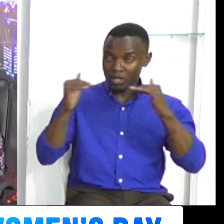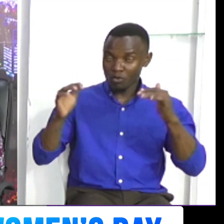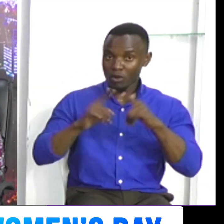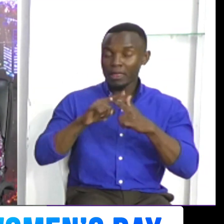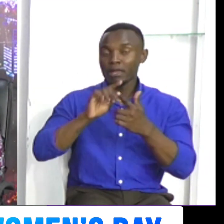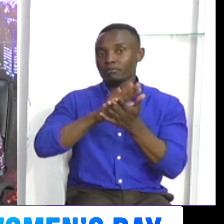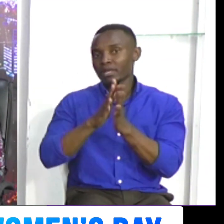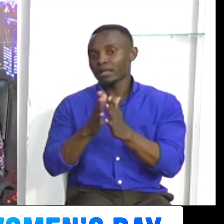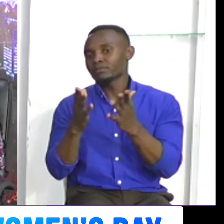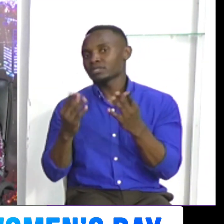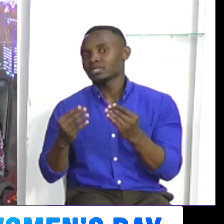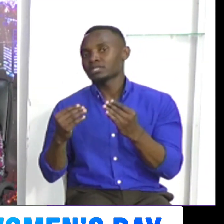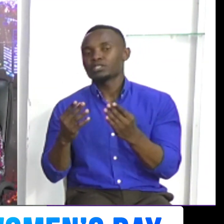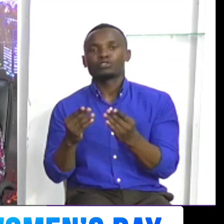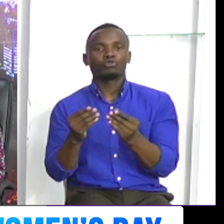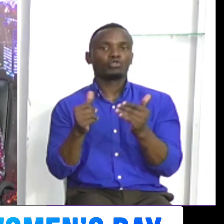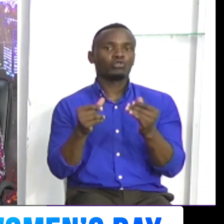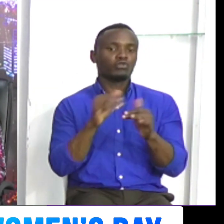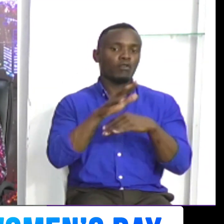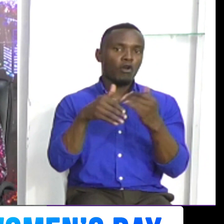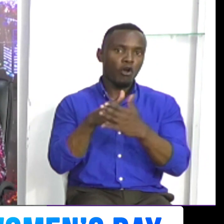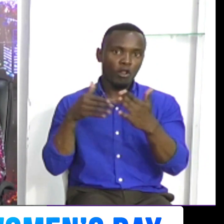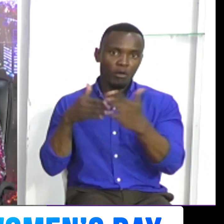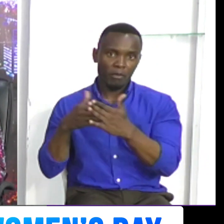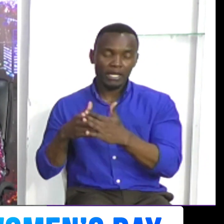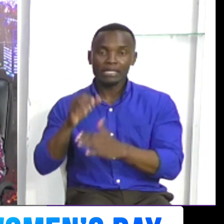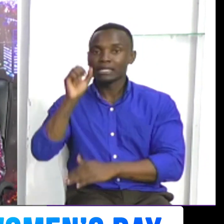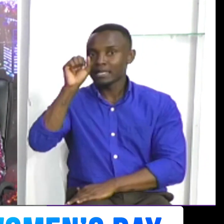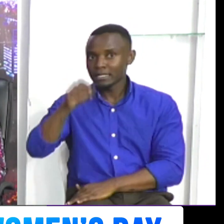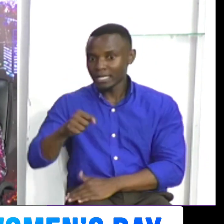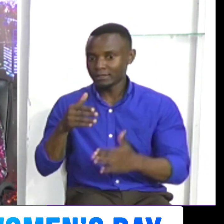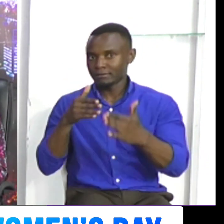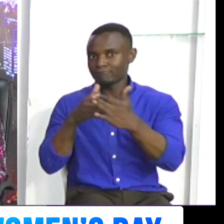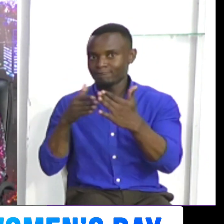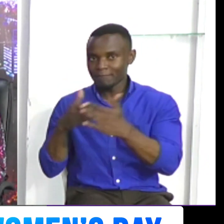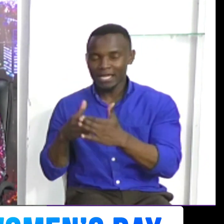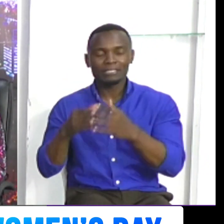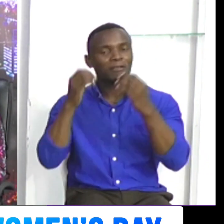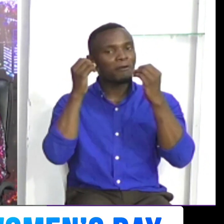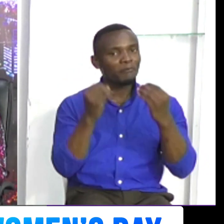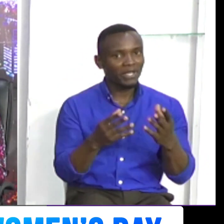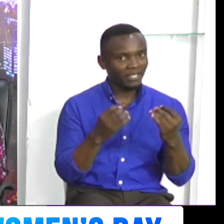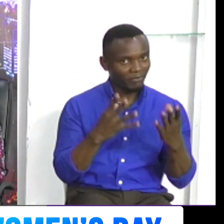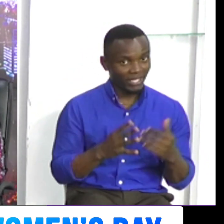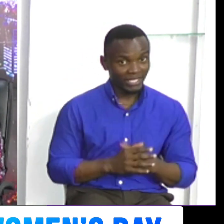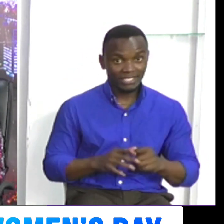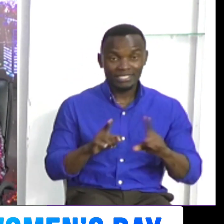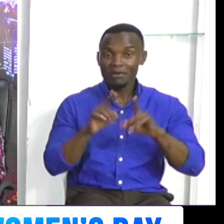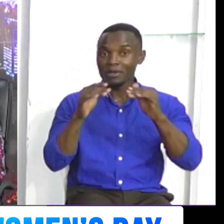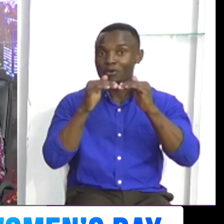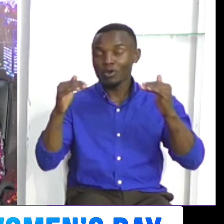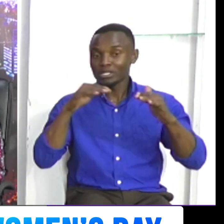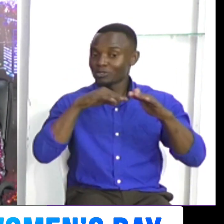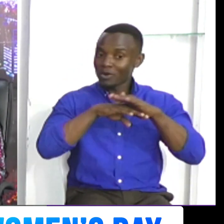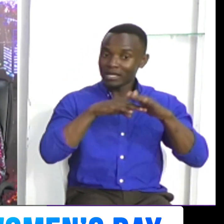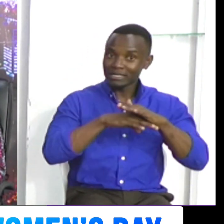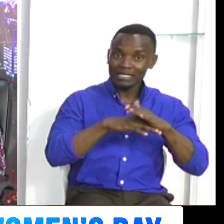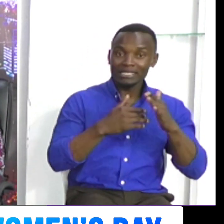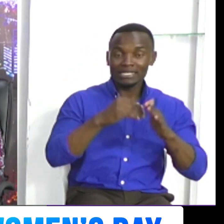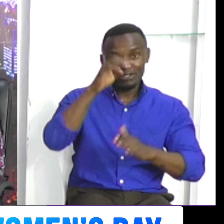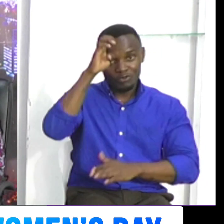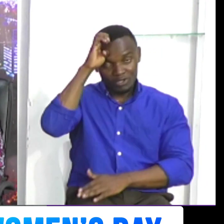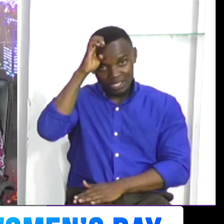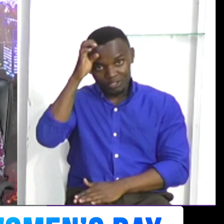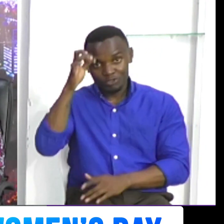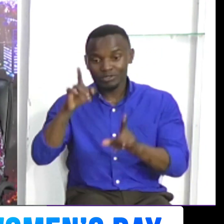on matters equality. Equality to accessing that education, equality to accessing even the political spaces, as you've mentioned. We